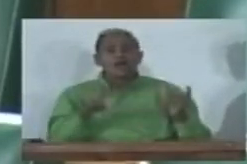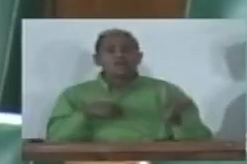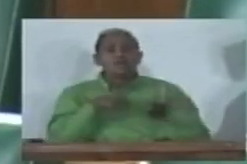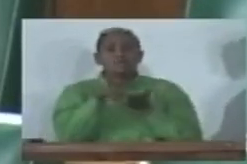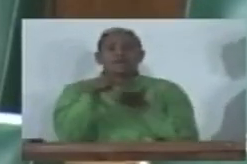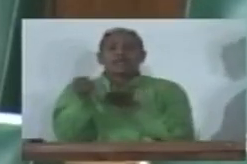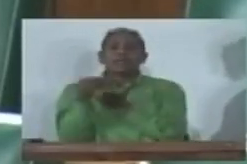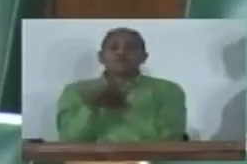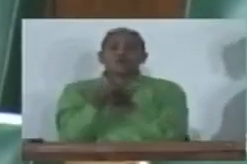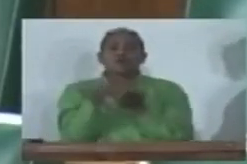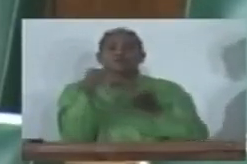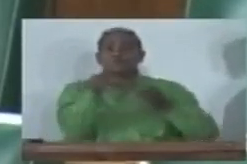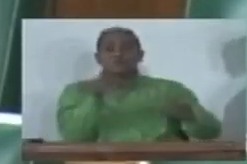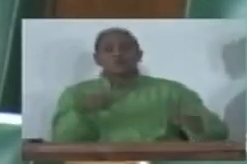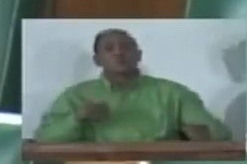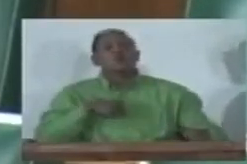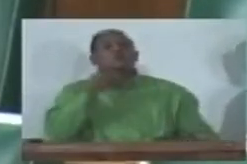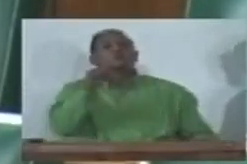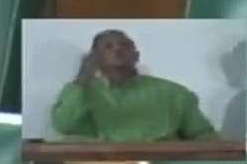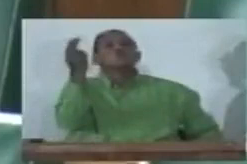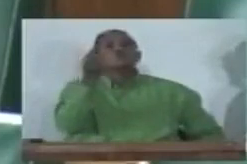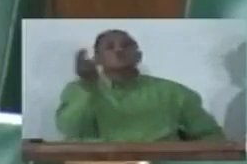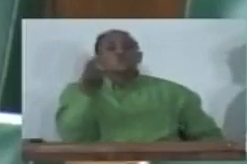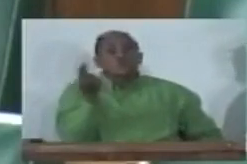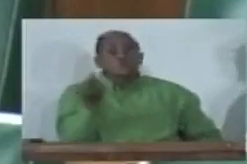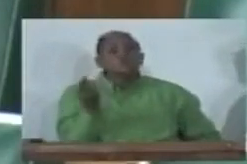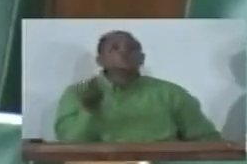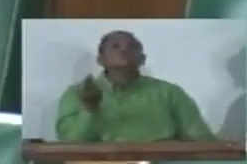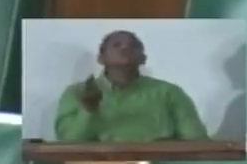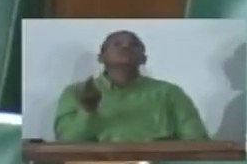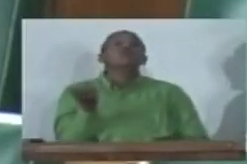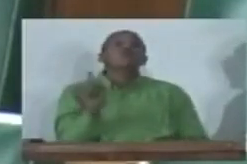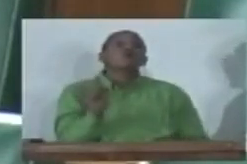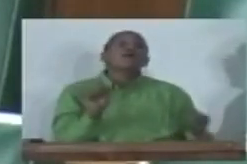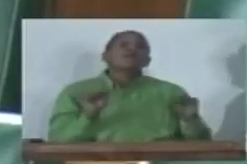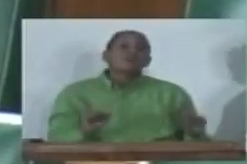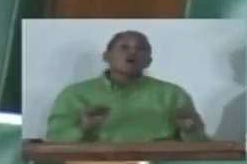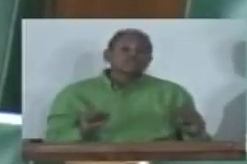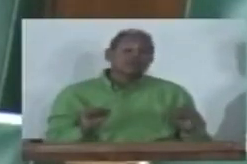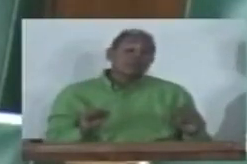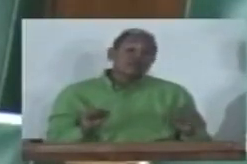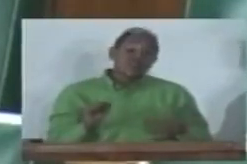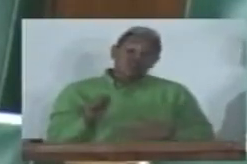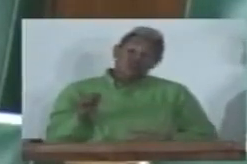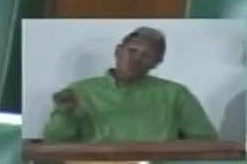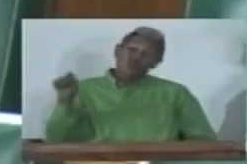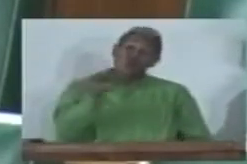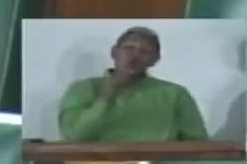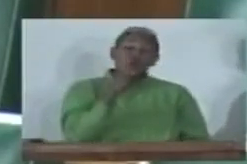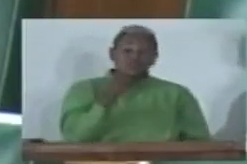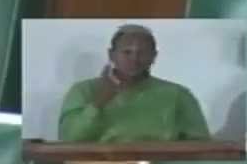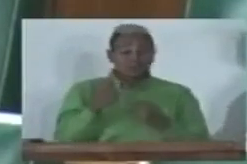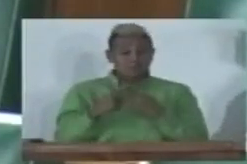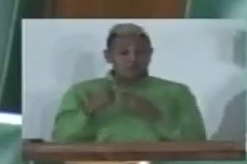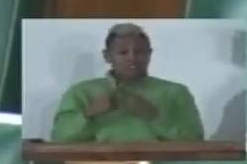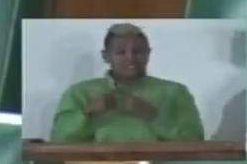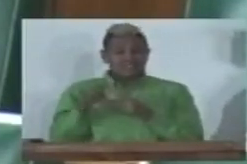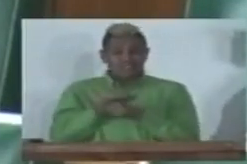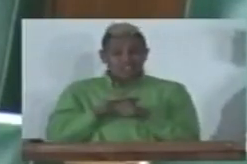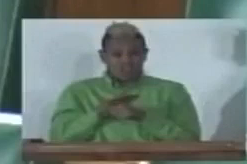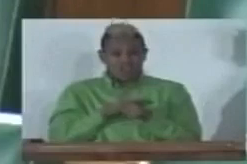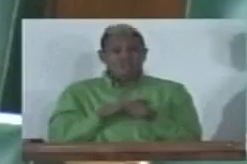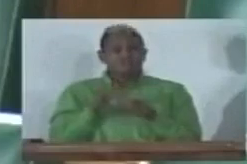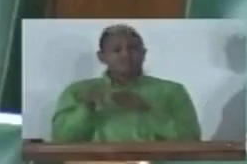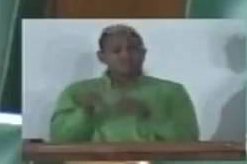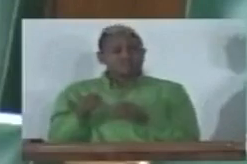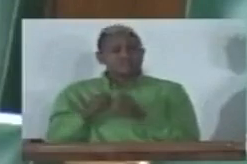money, let us utilize where possible those positive areas